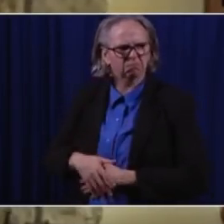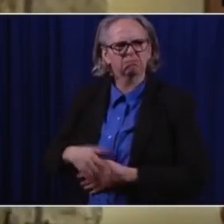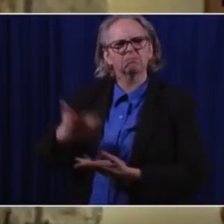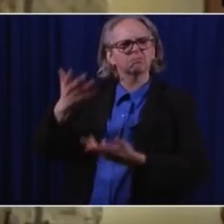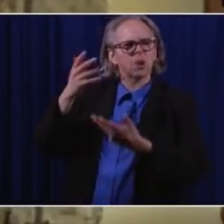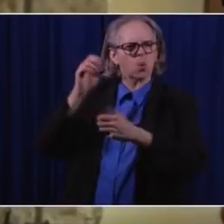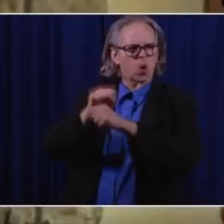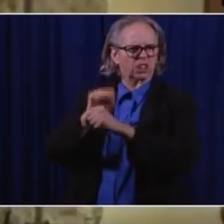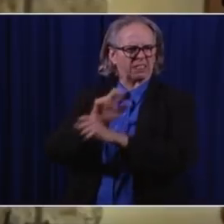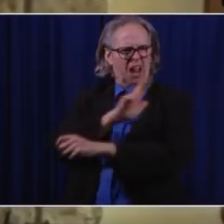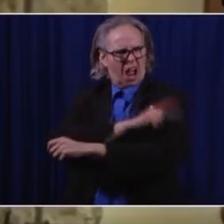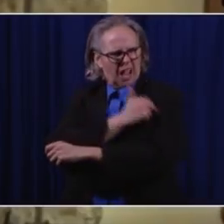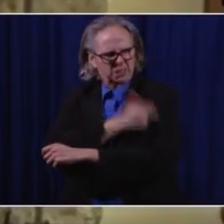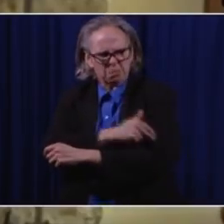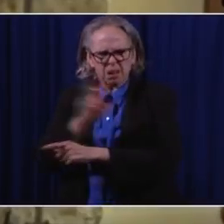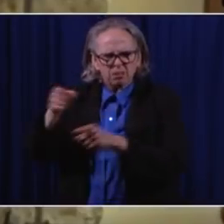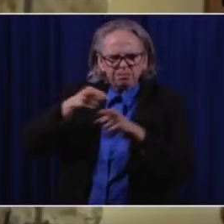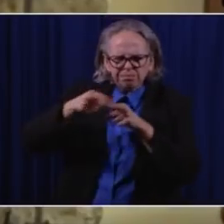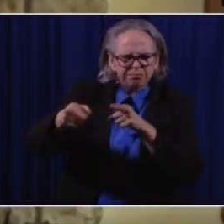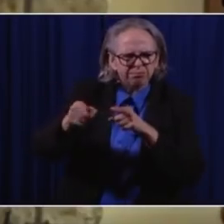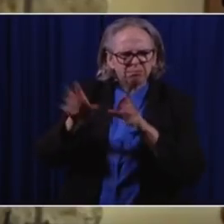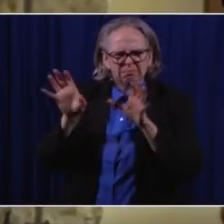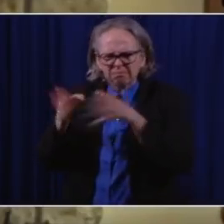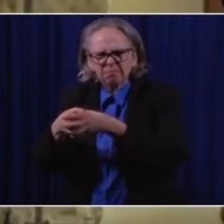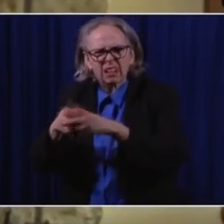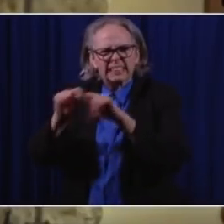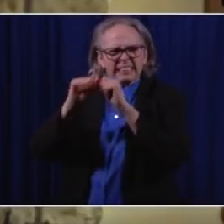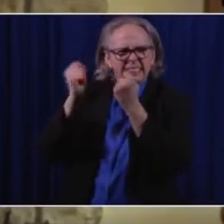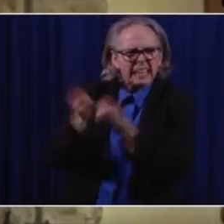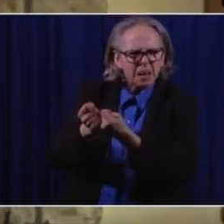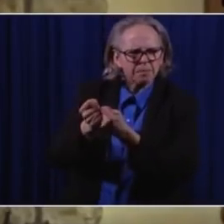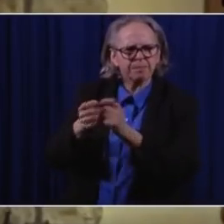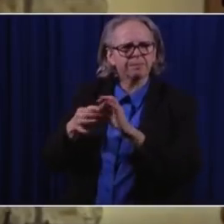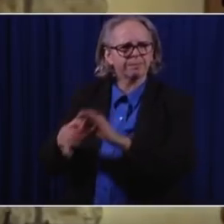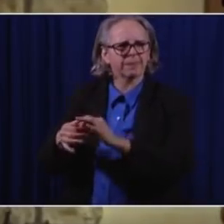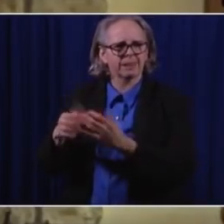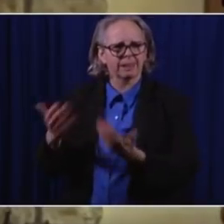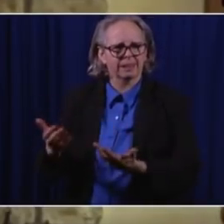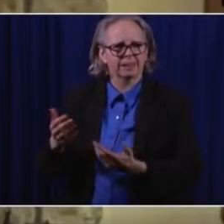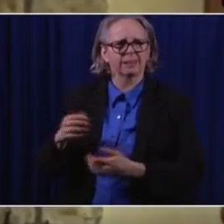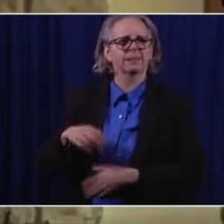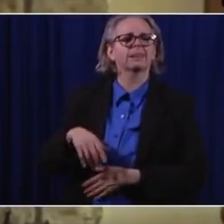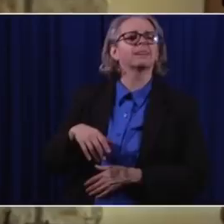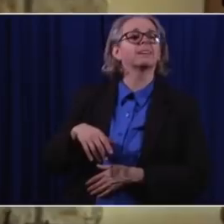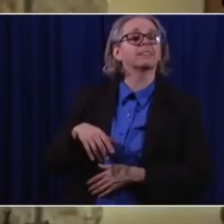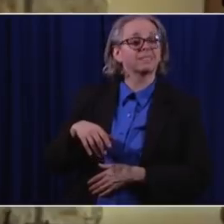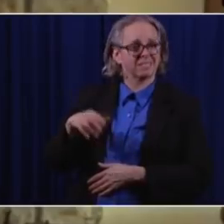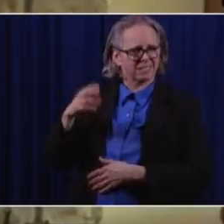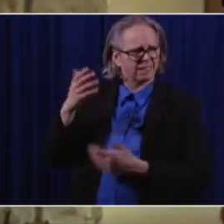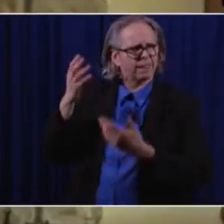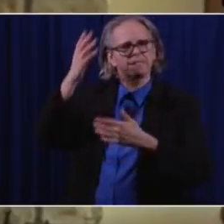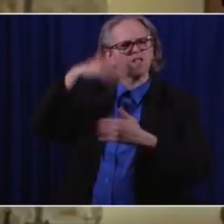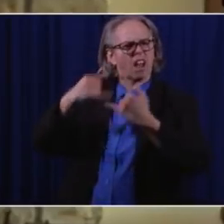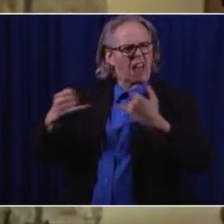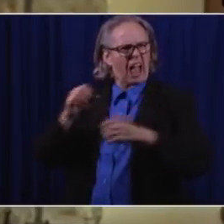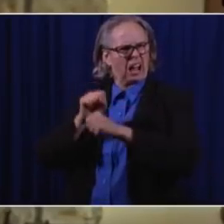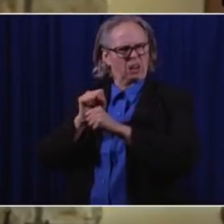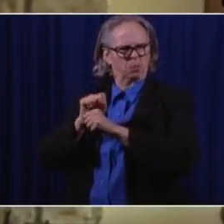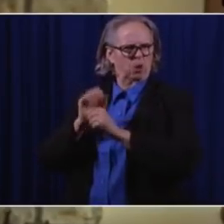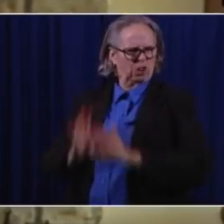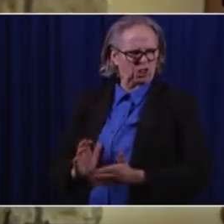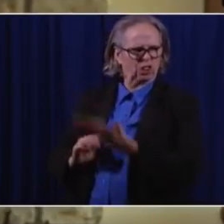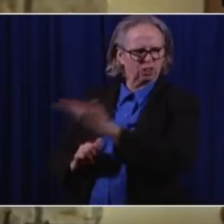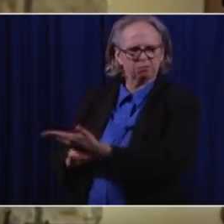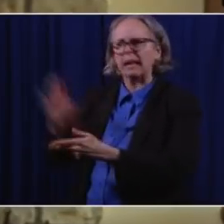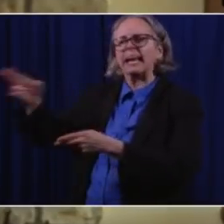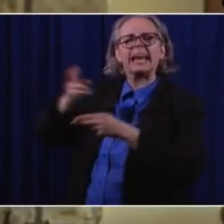team. As Memorial progresses through the pandemic, Erin is a frontline resource for the nursing teams at Memorial. Erin, thank